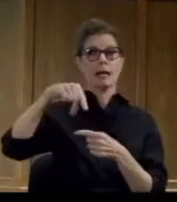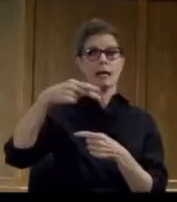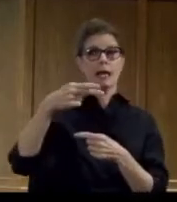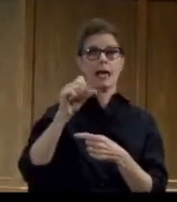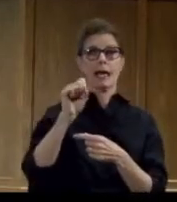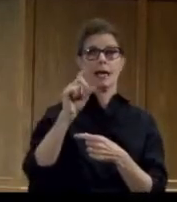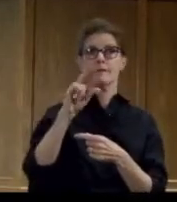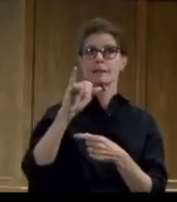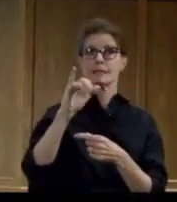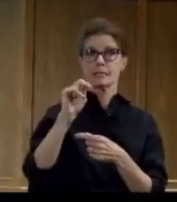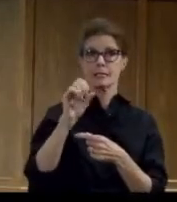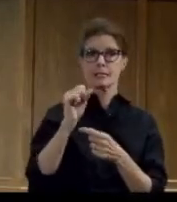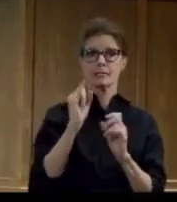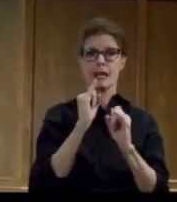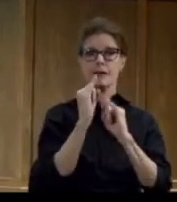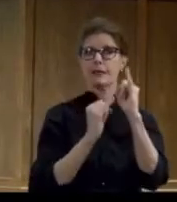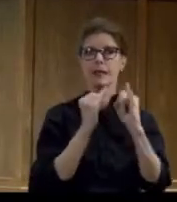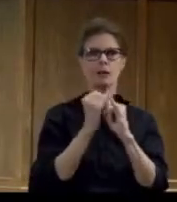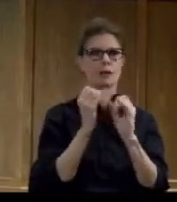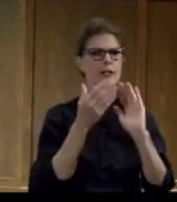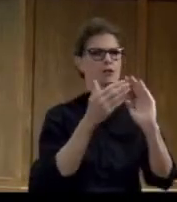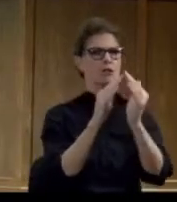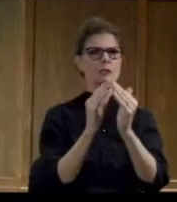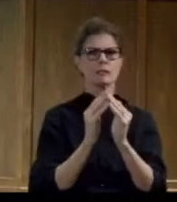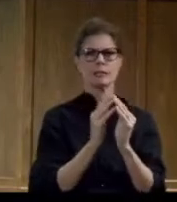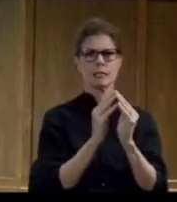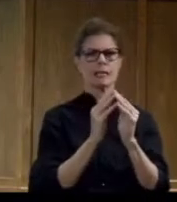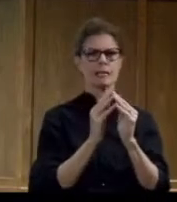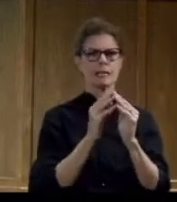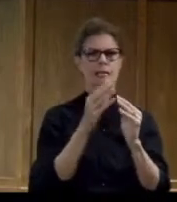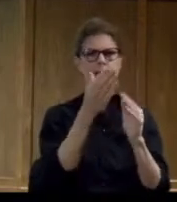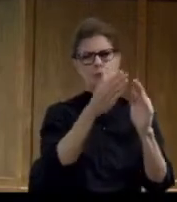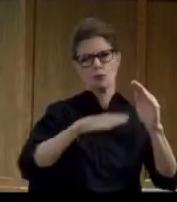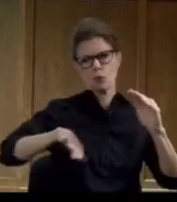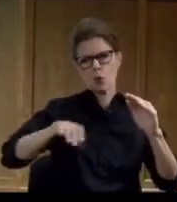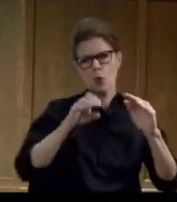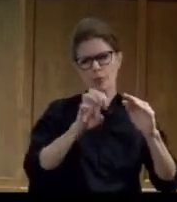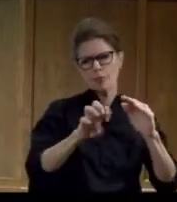of different people. It's a center of trade route, really big city.